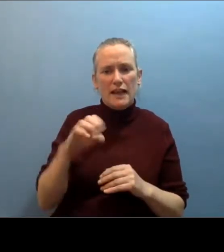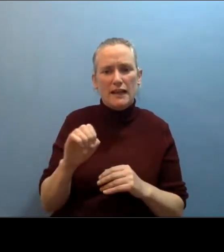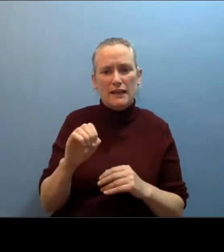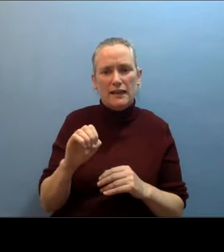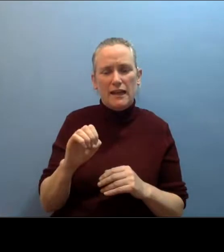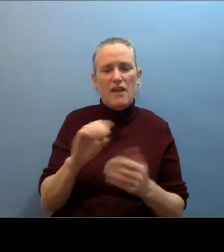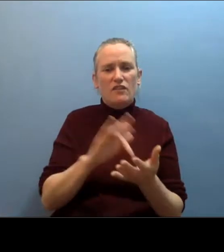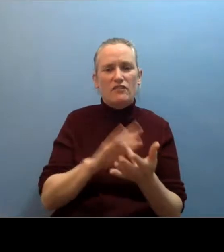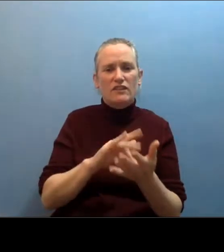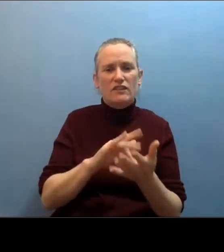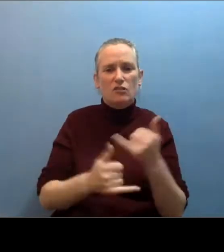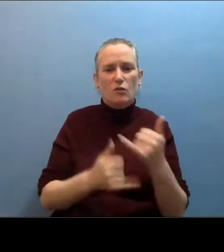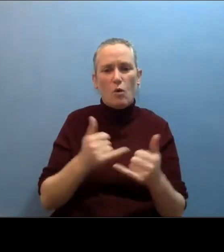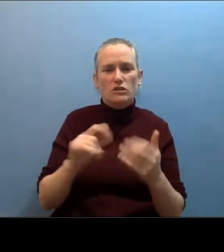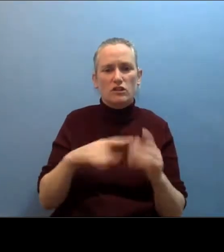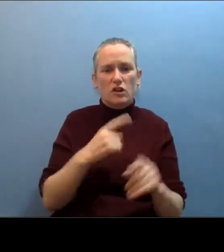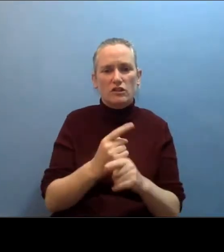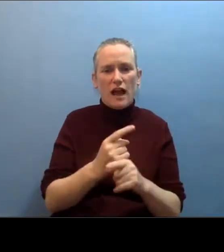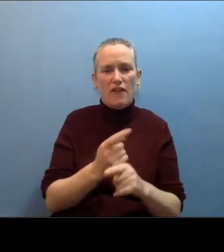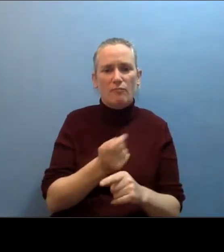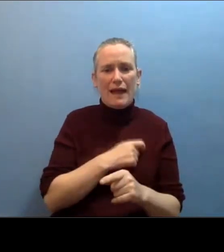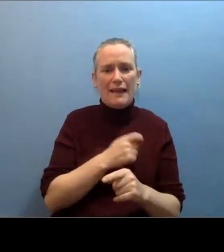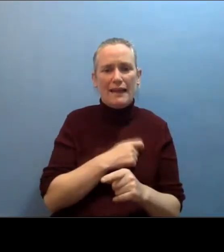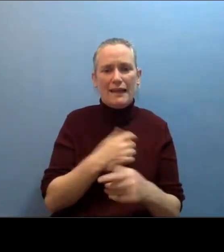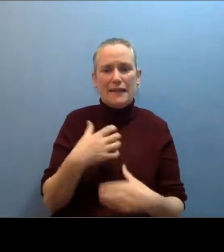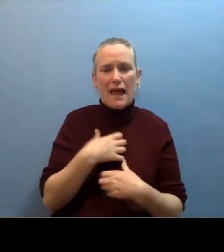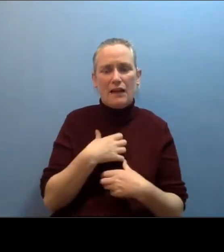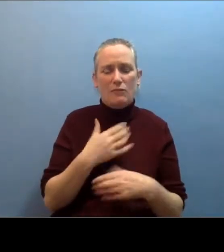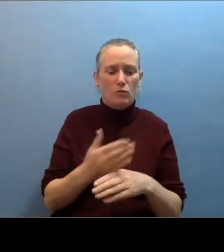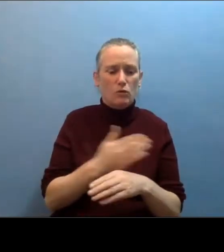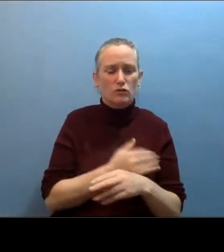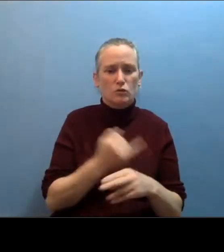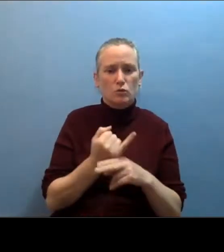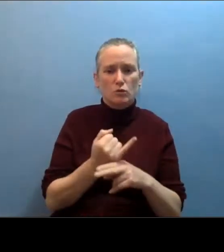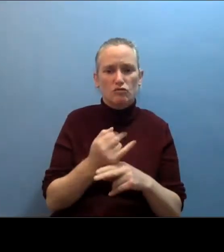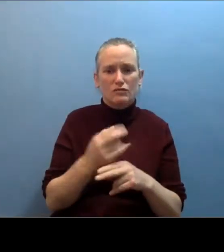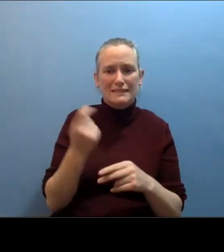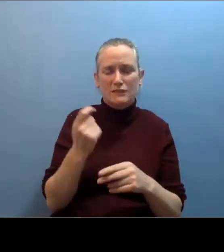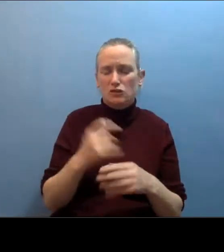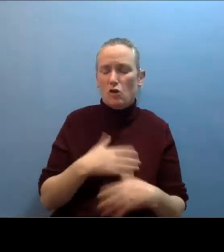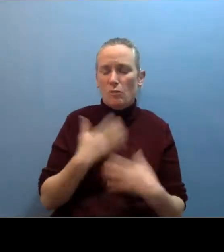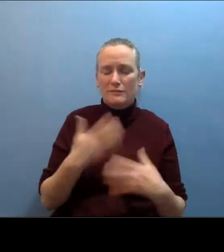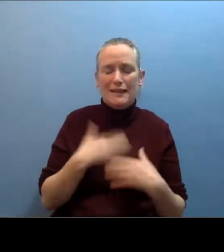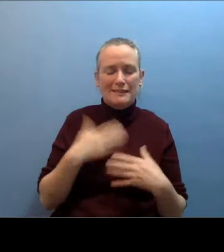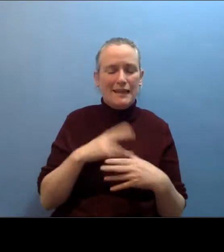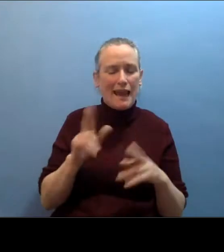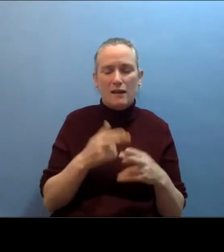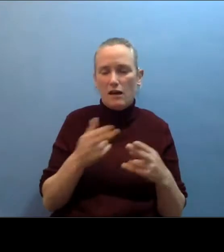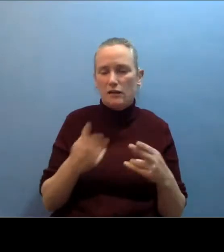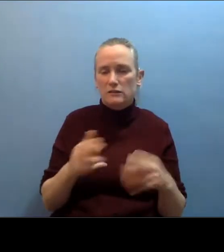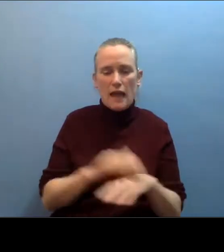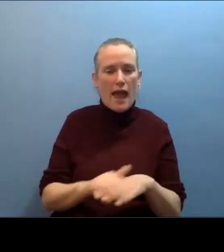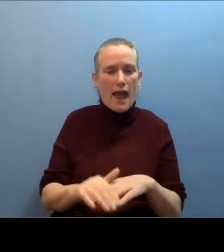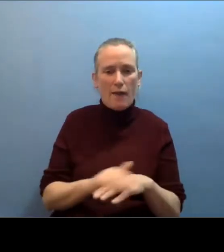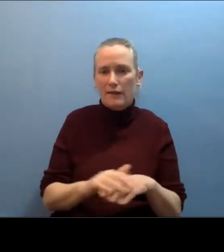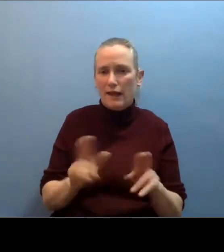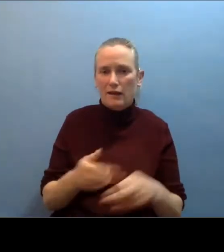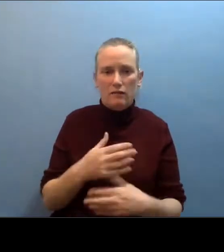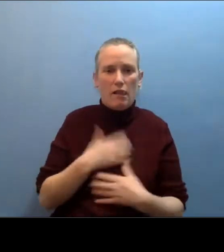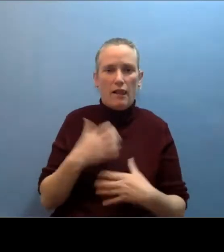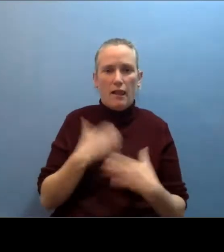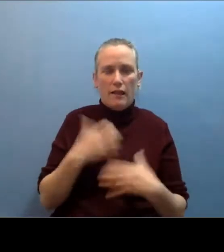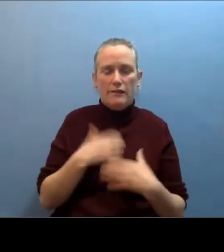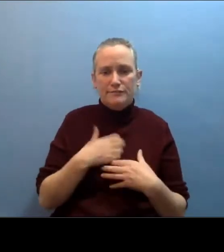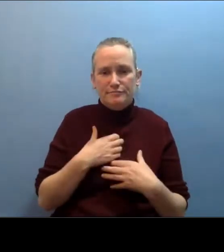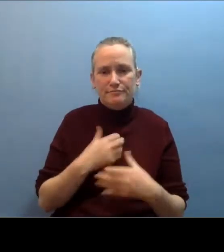daughter had a panic attack before school recently and was so upset she couldn't calm herself down. Is there any techniques you could use to help her?